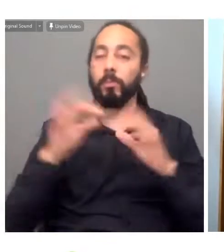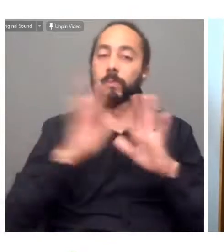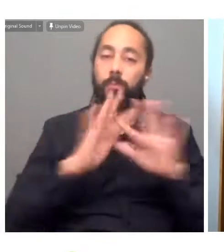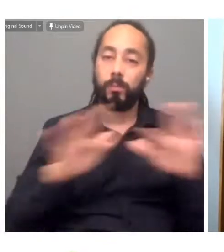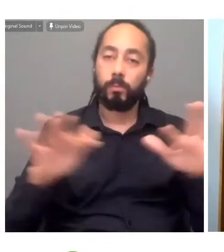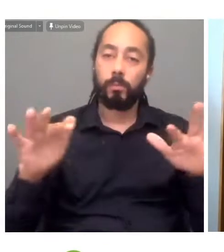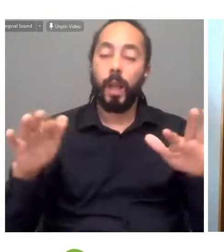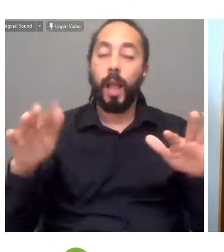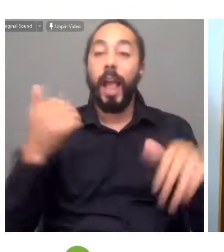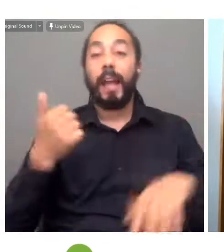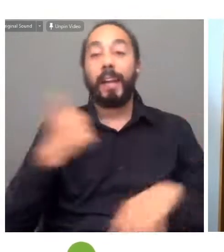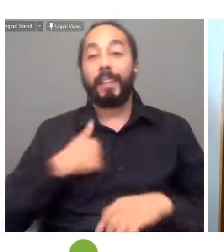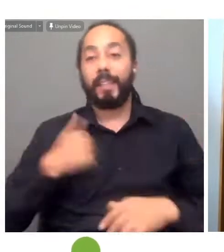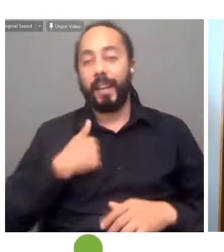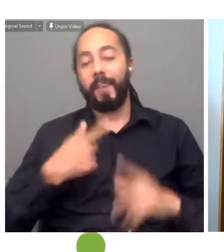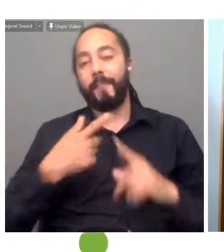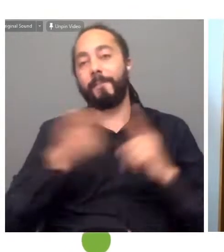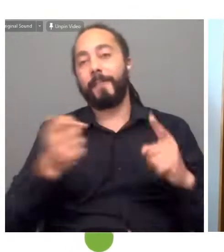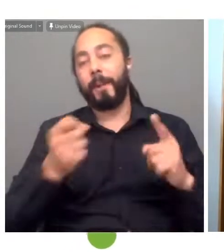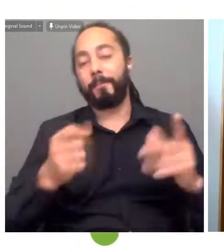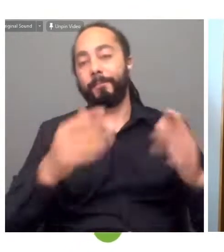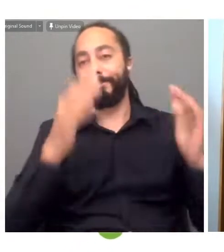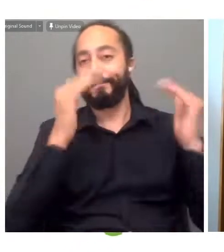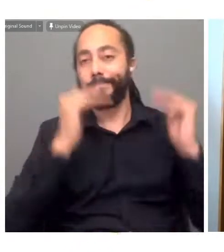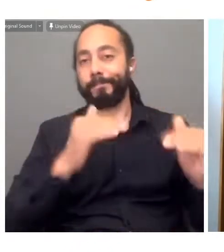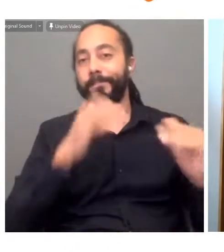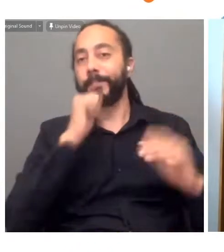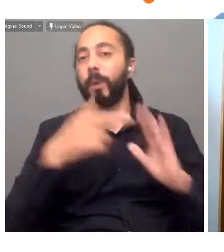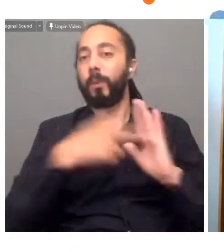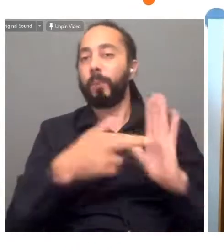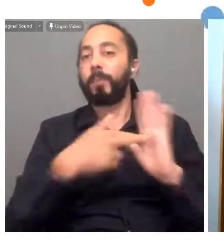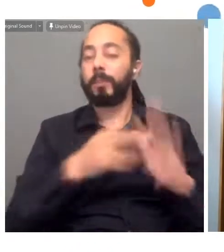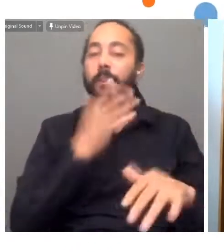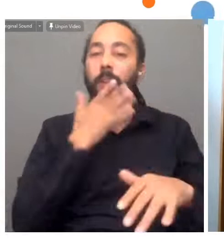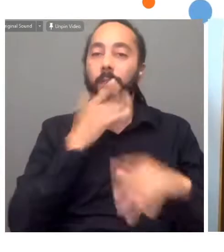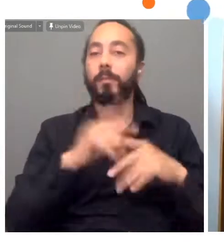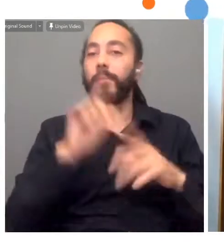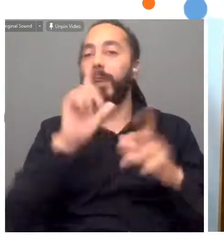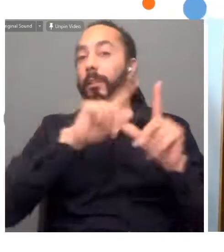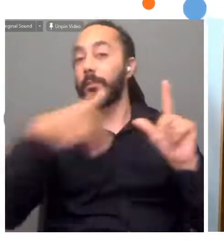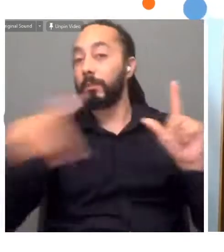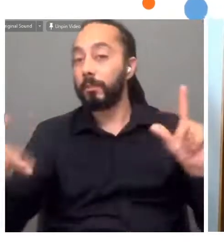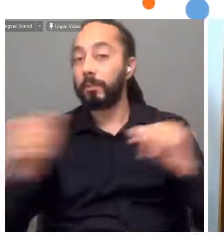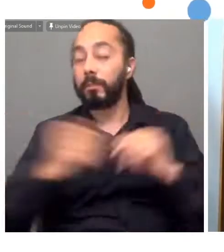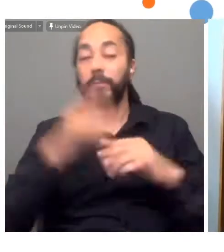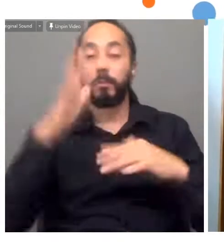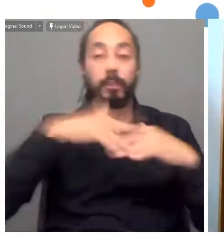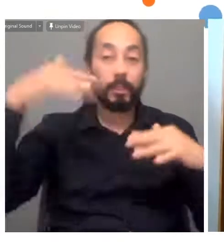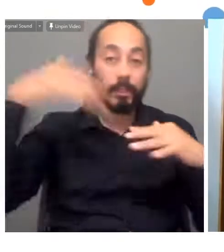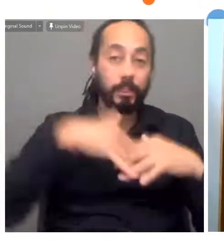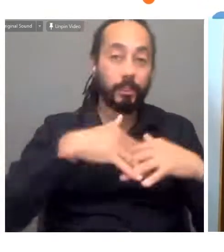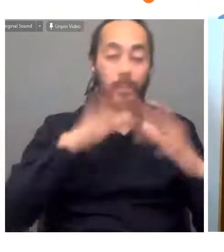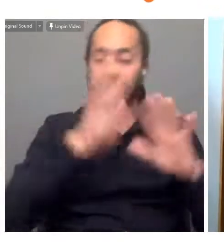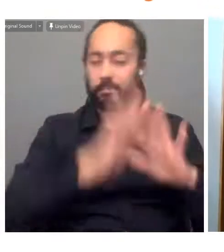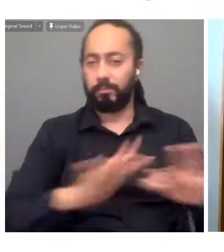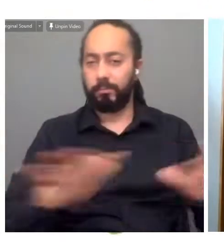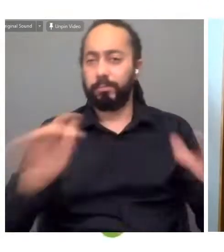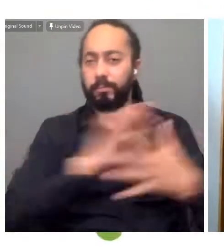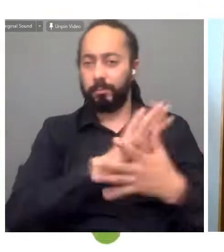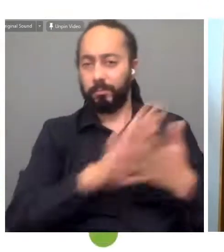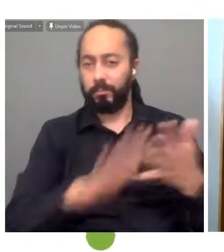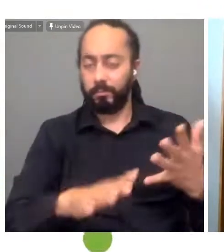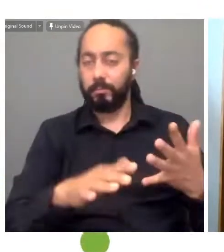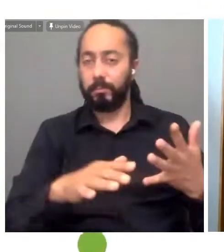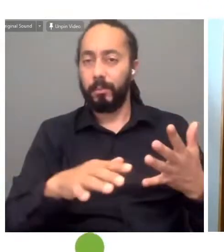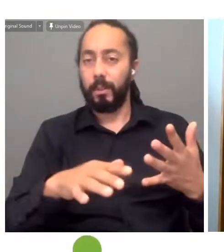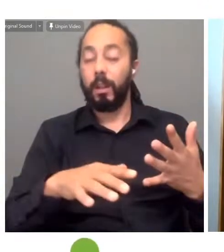Canadians from underrepresented community, racialized communities, First Nations, LGBTQ+, they've gone, those nominations